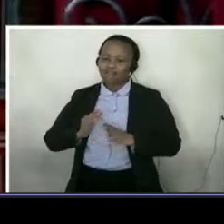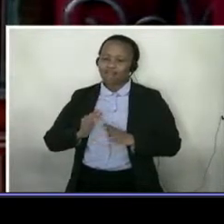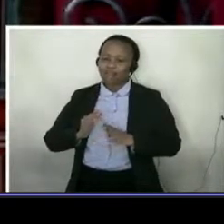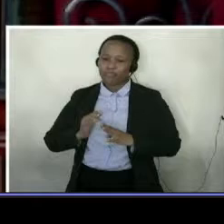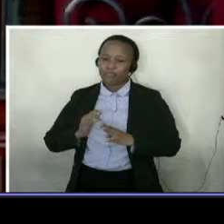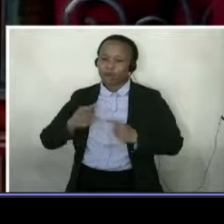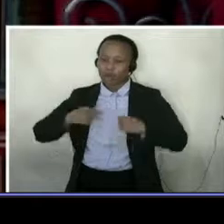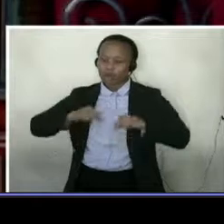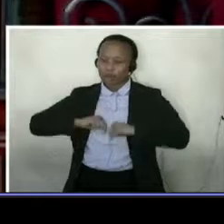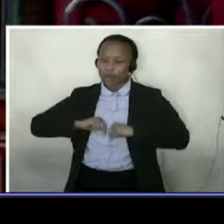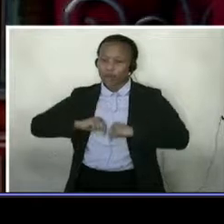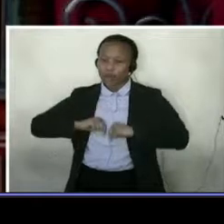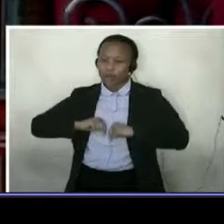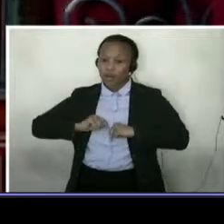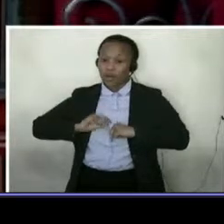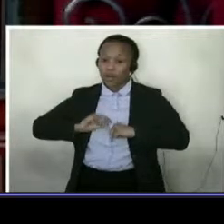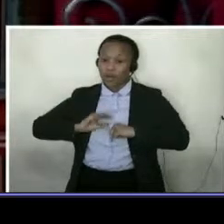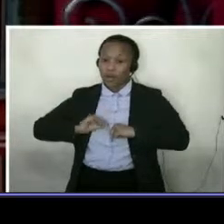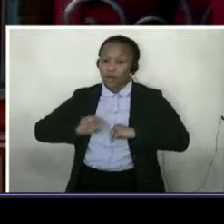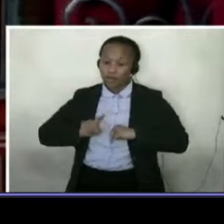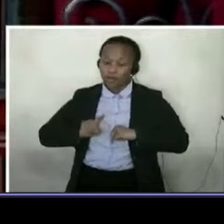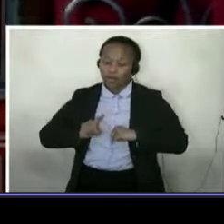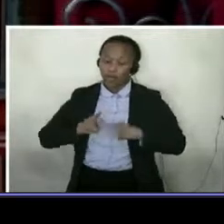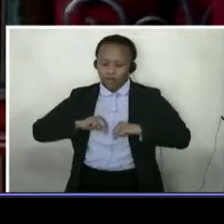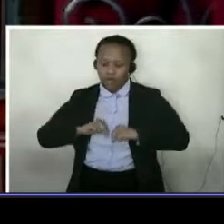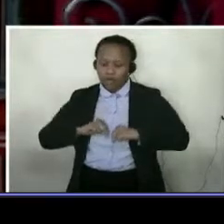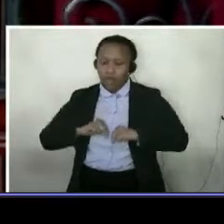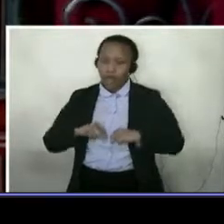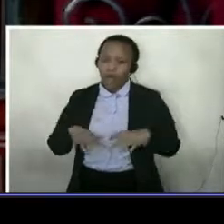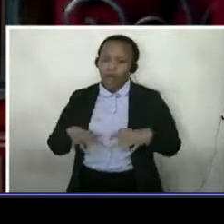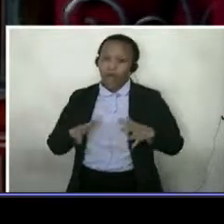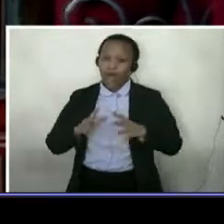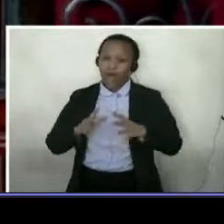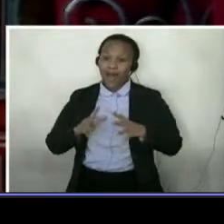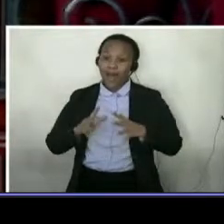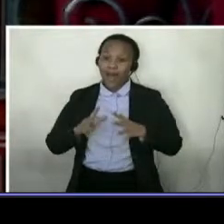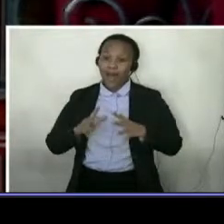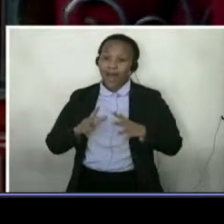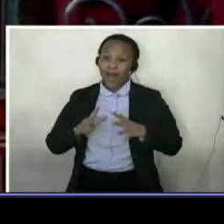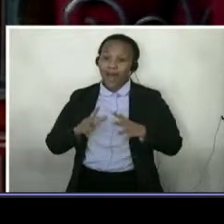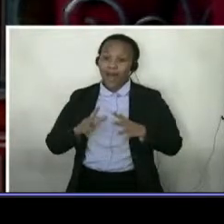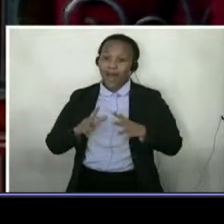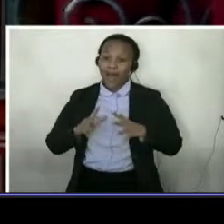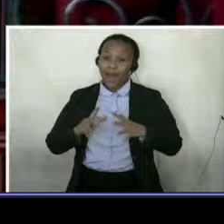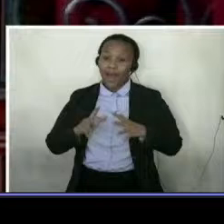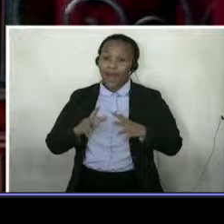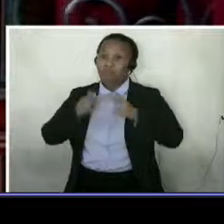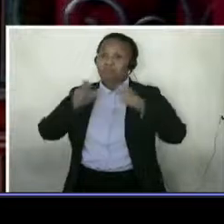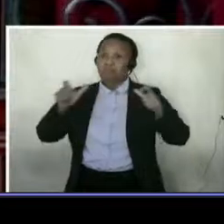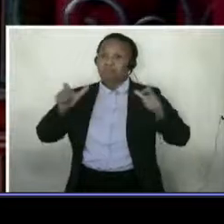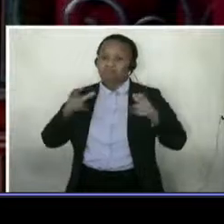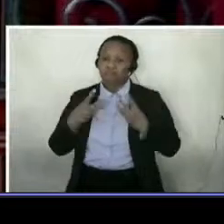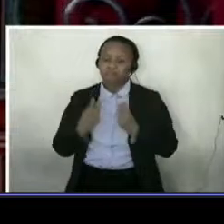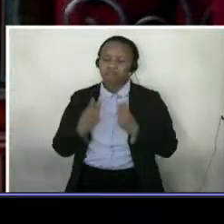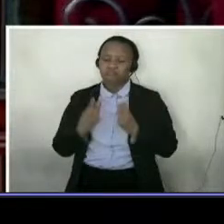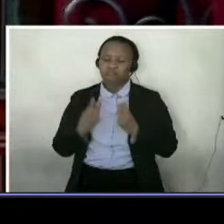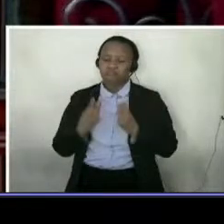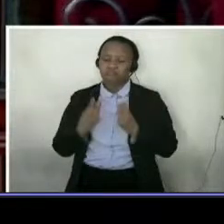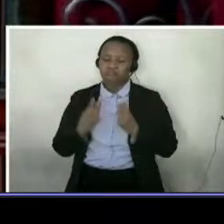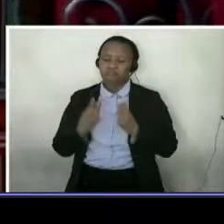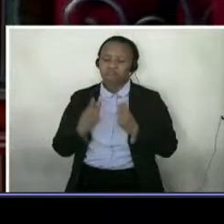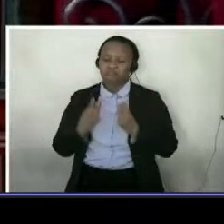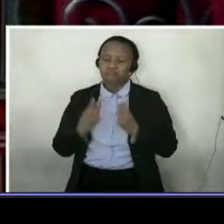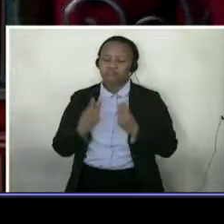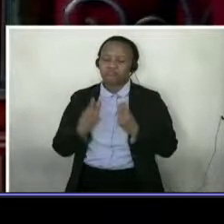However, we are happy that it is no longer an elephant in the room, but an issue we have robustly engaged and are